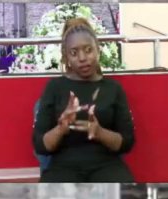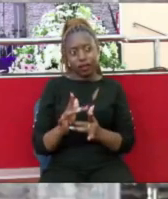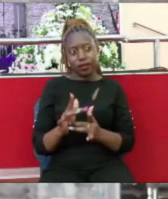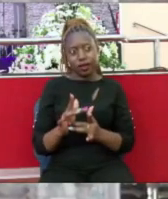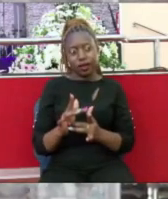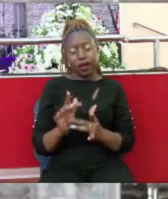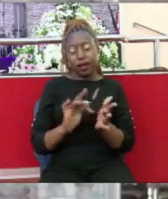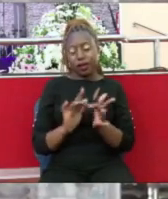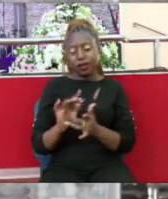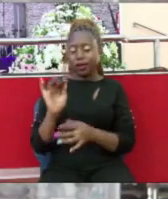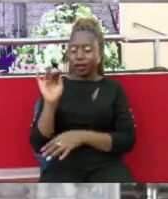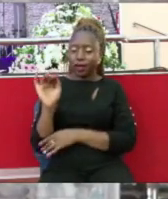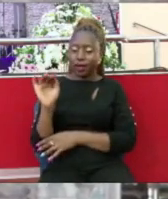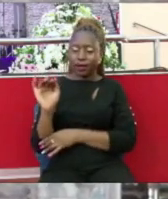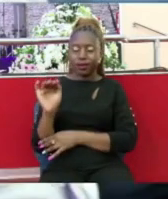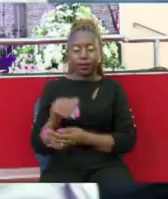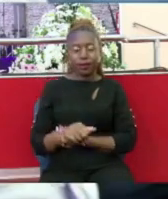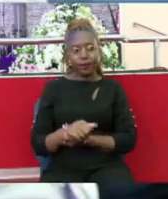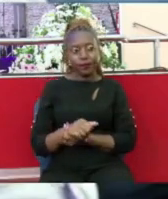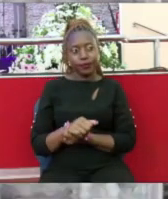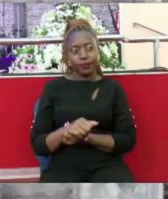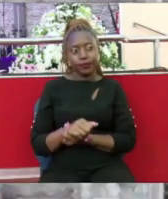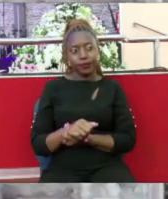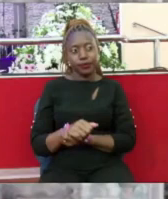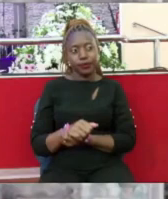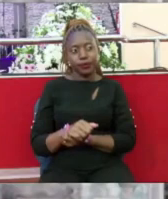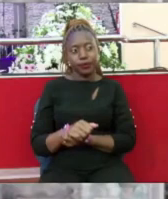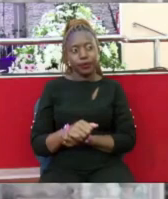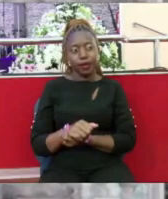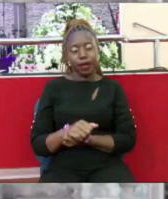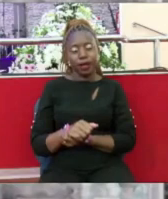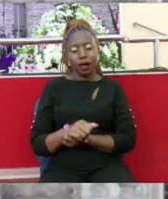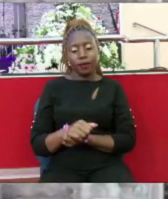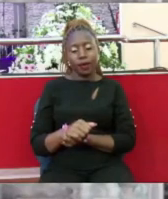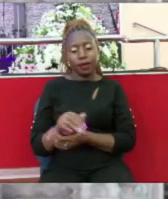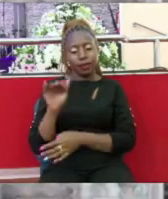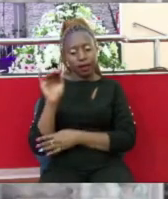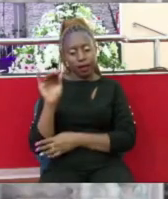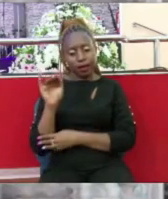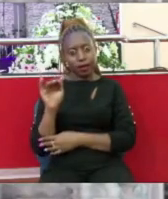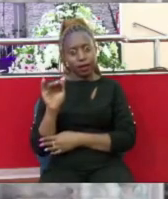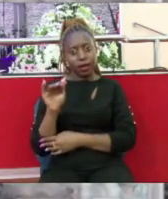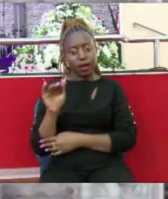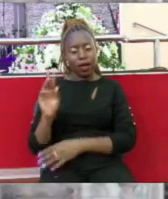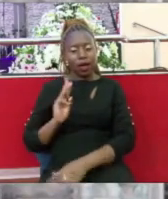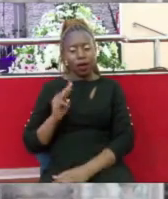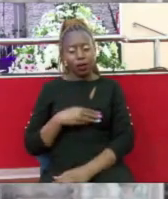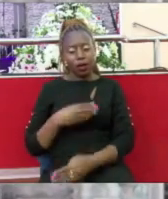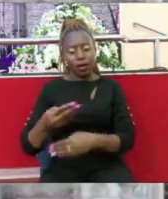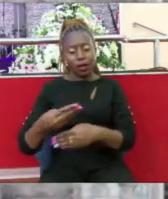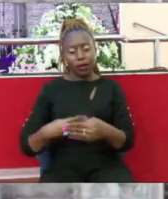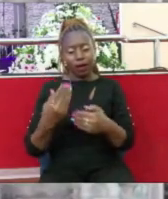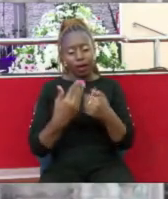swali. And he said to Philip, akamwambia Filipo, where shall we buy bread for these